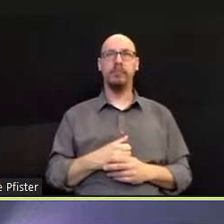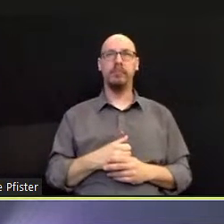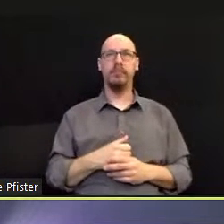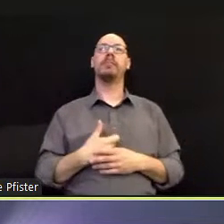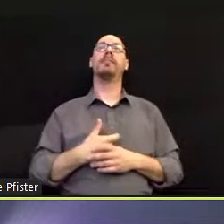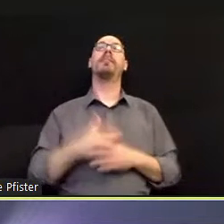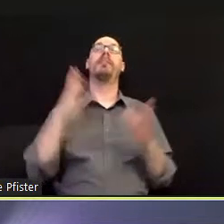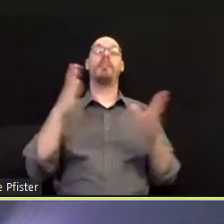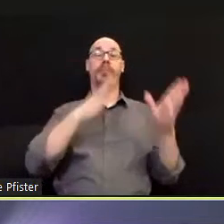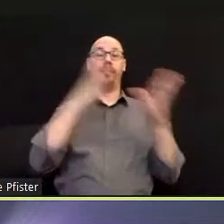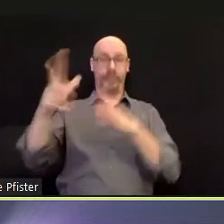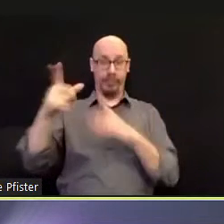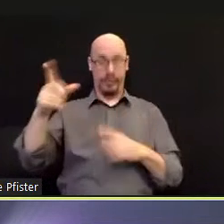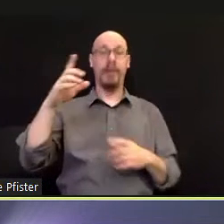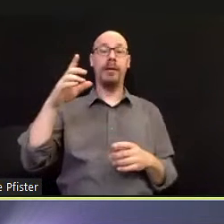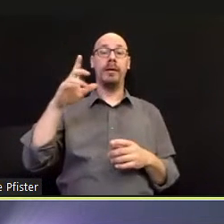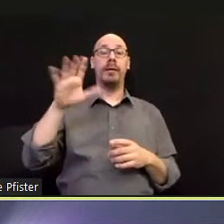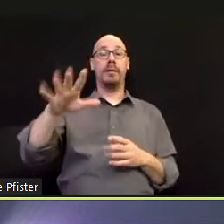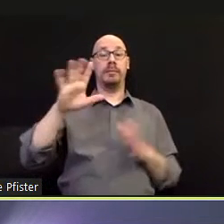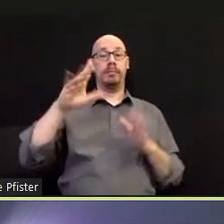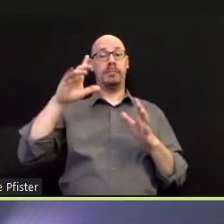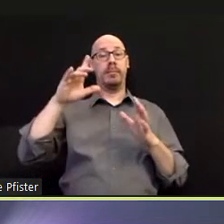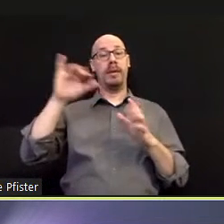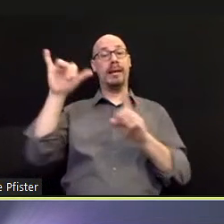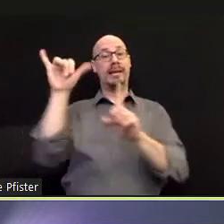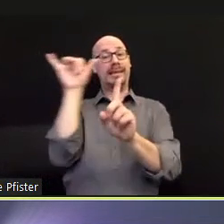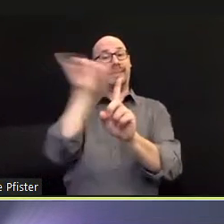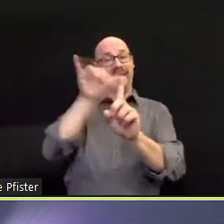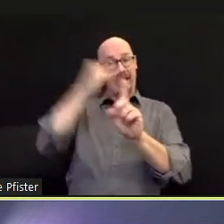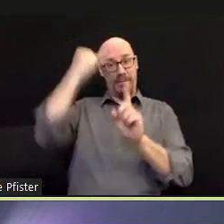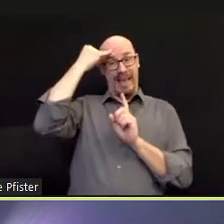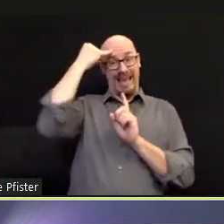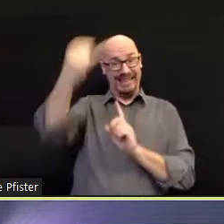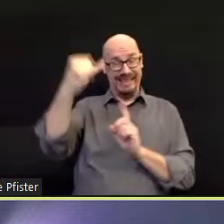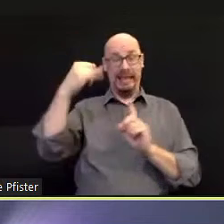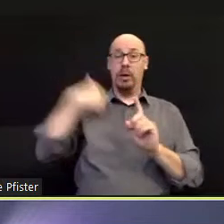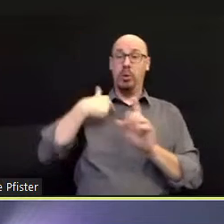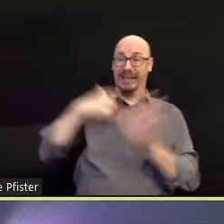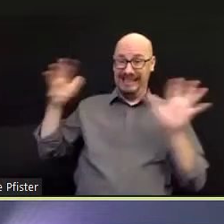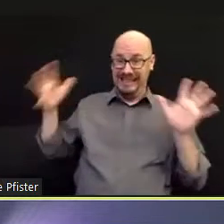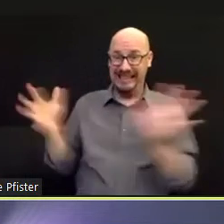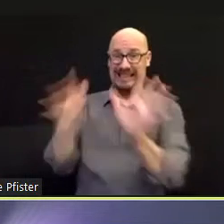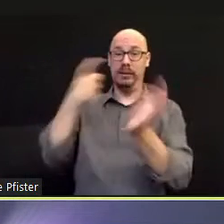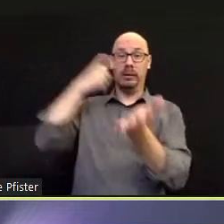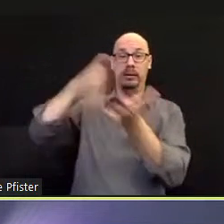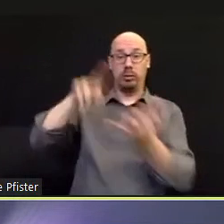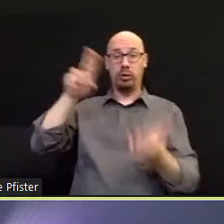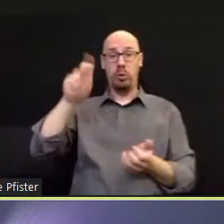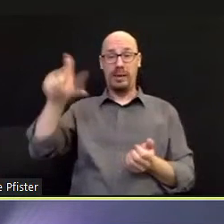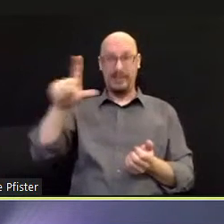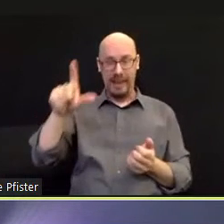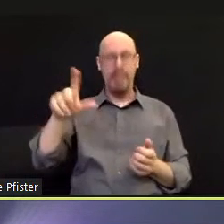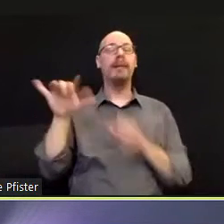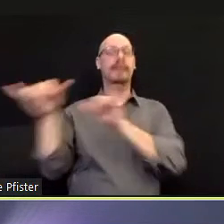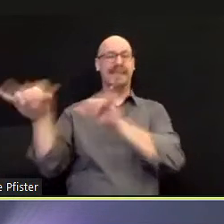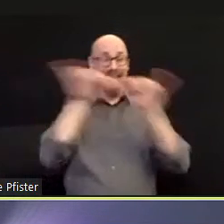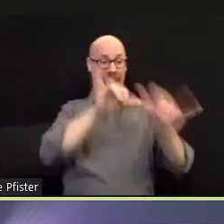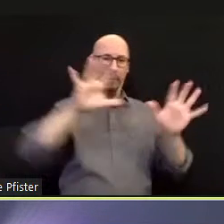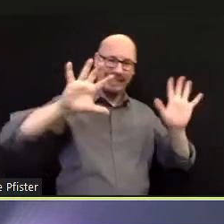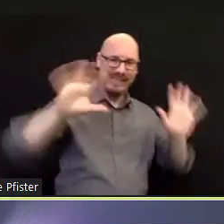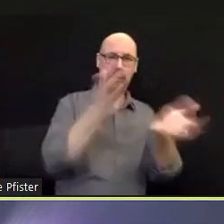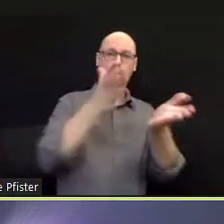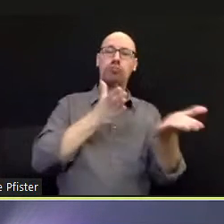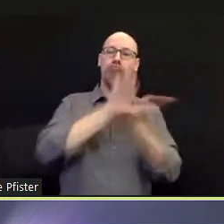the push for the official recognition of Ukrainian Sign Language, the push for rights to USL education has also